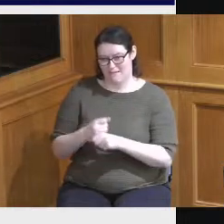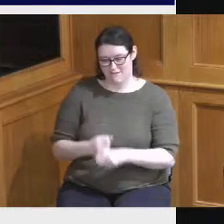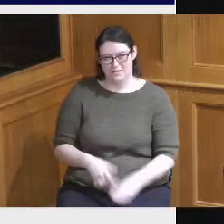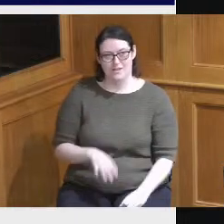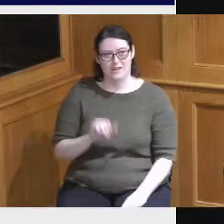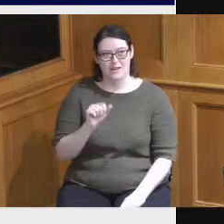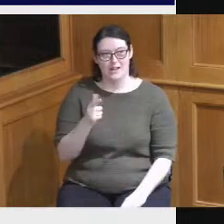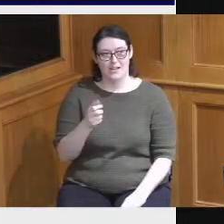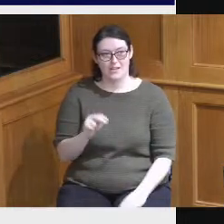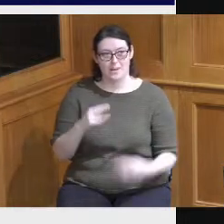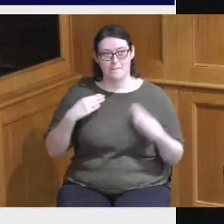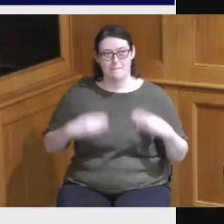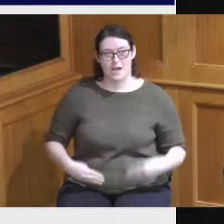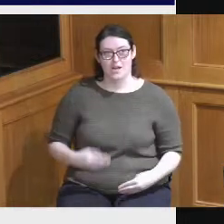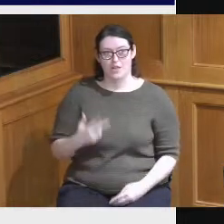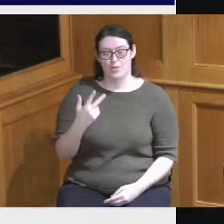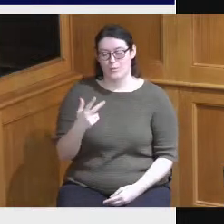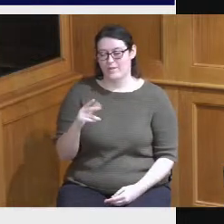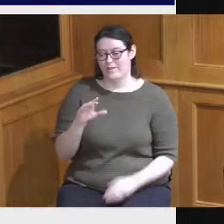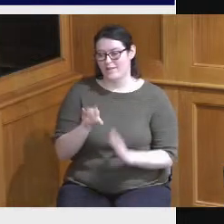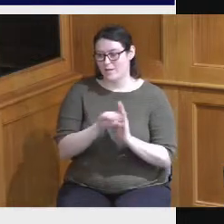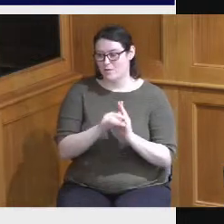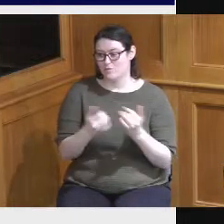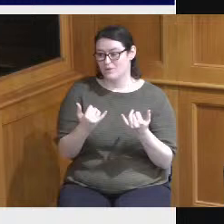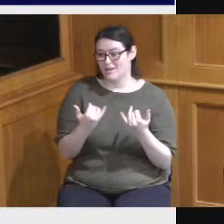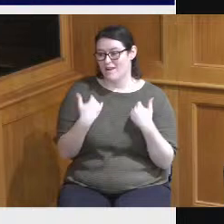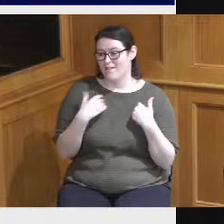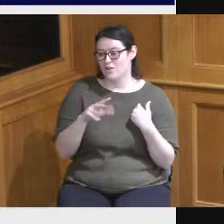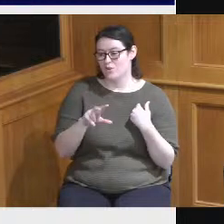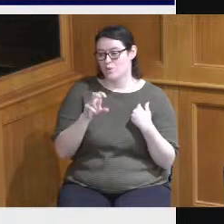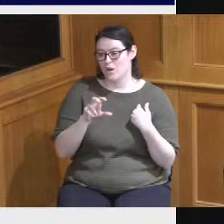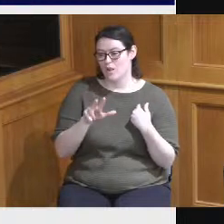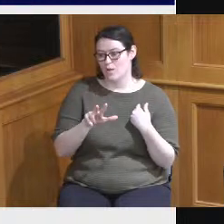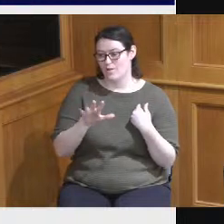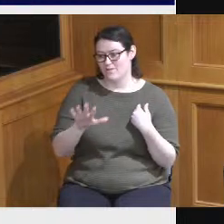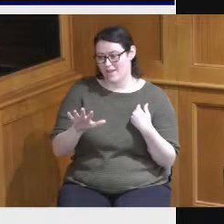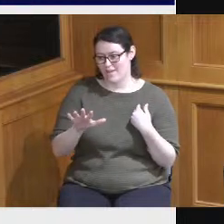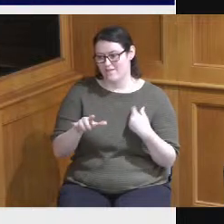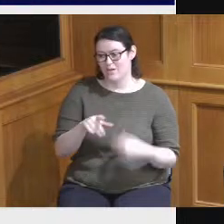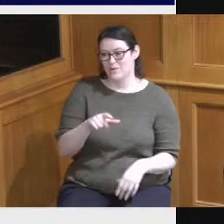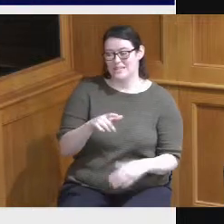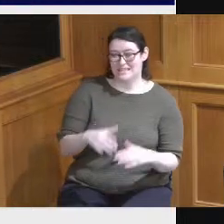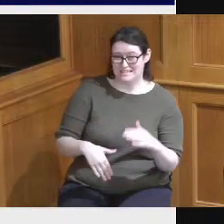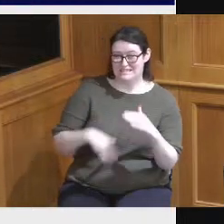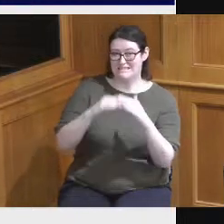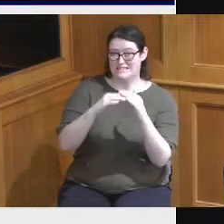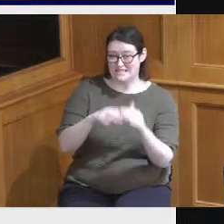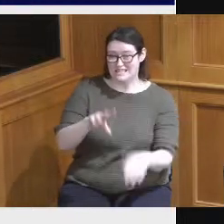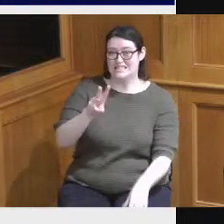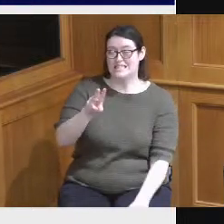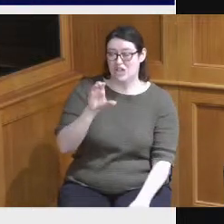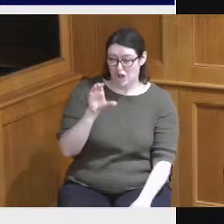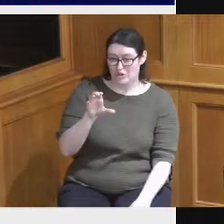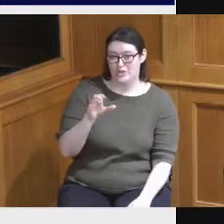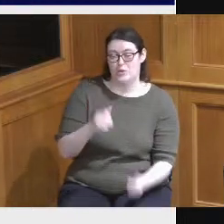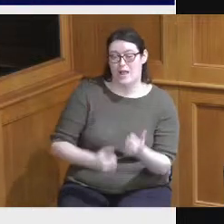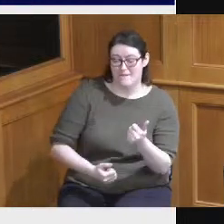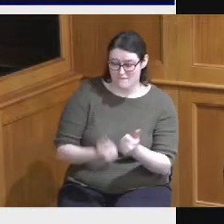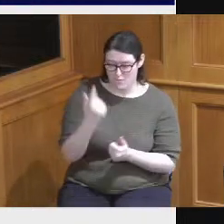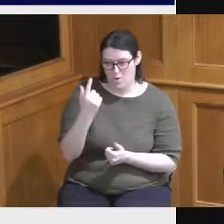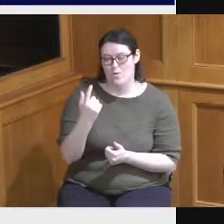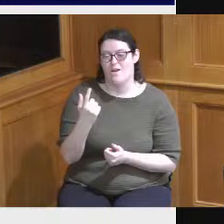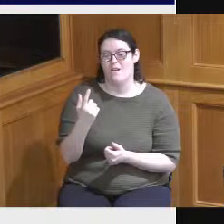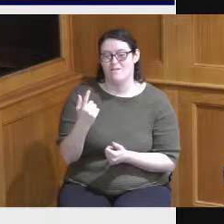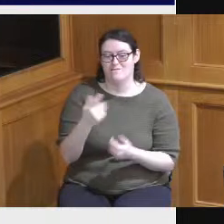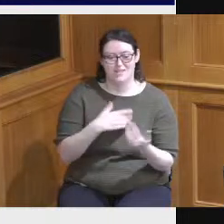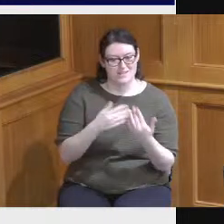Axon Body 3 cameras. Right now we have 235. We need about 600, so that everyone,